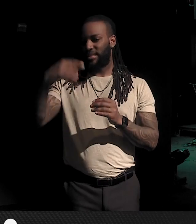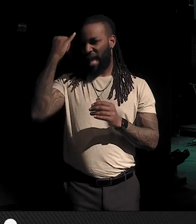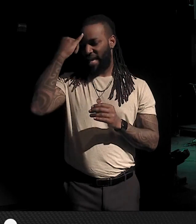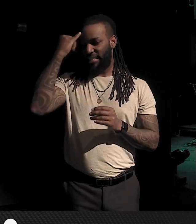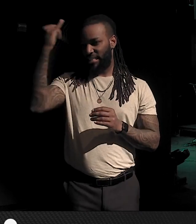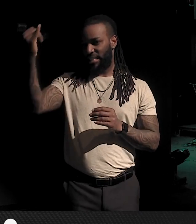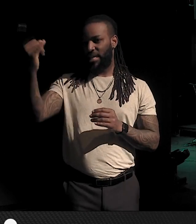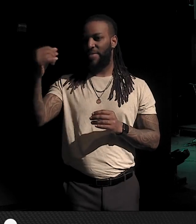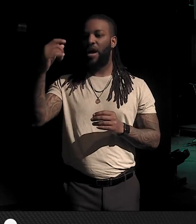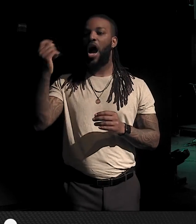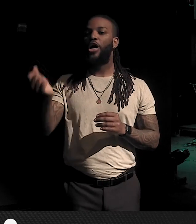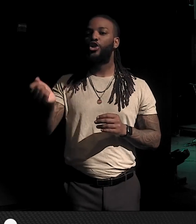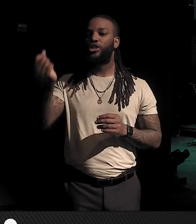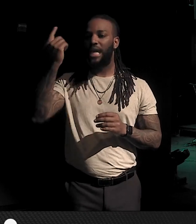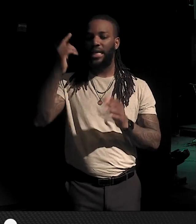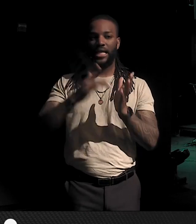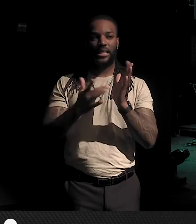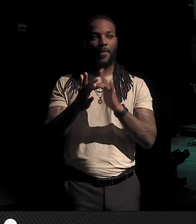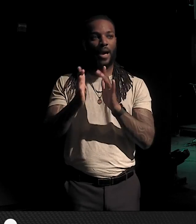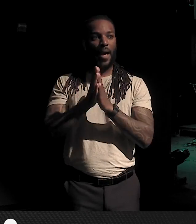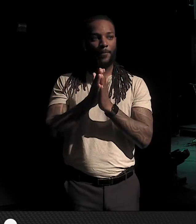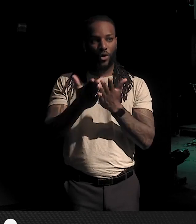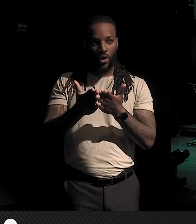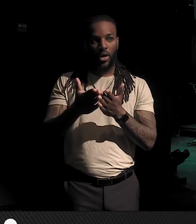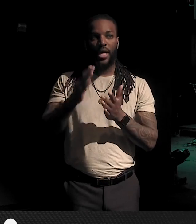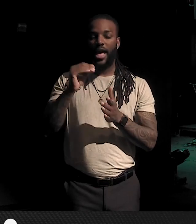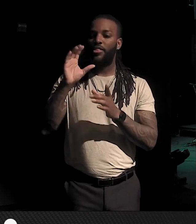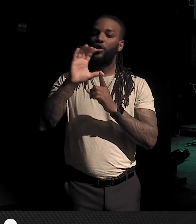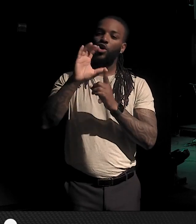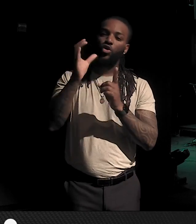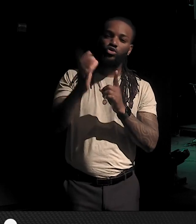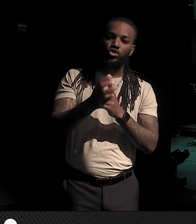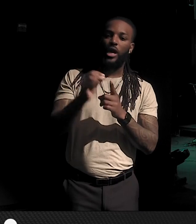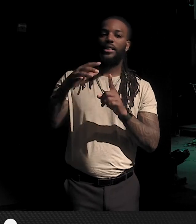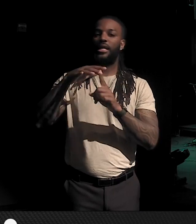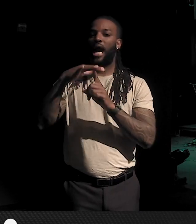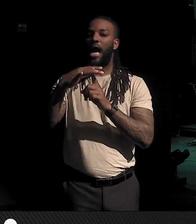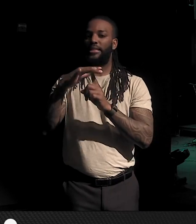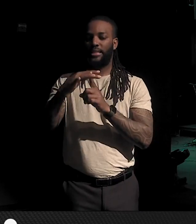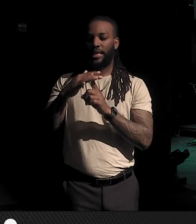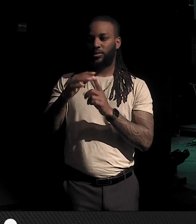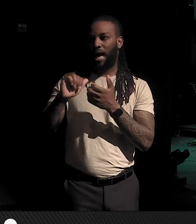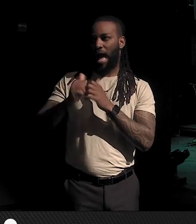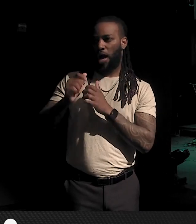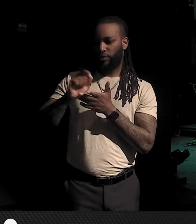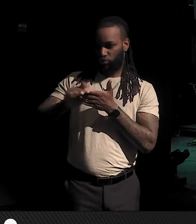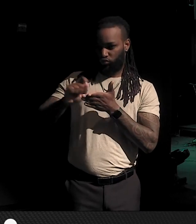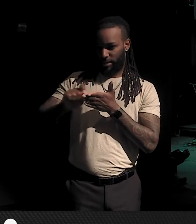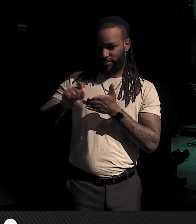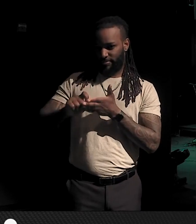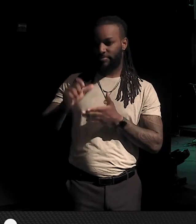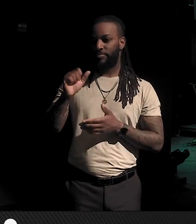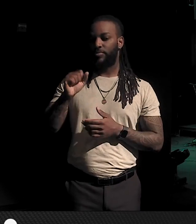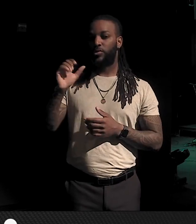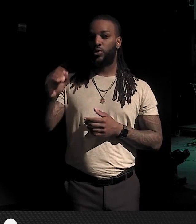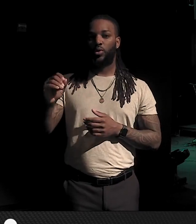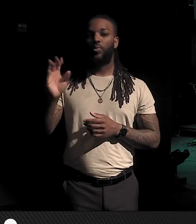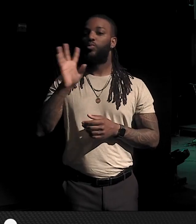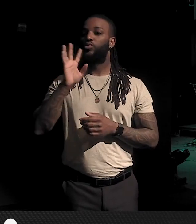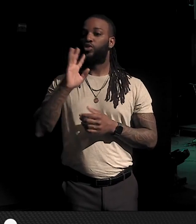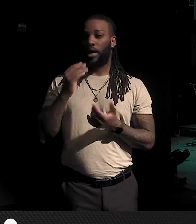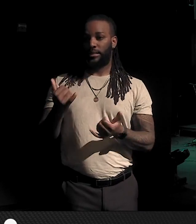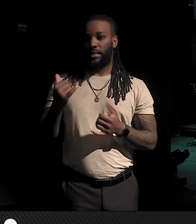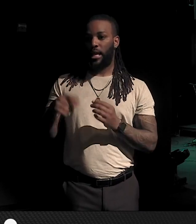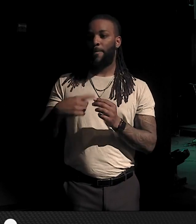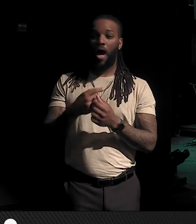of understanding the Bible and the culture and the context with which it is written. And so we're going to talk today a